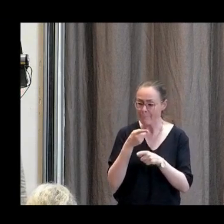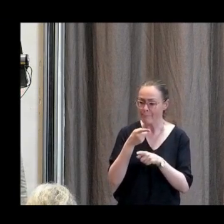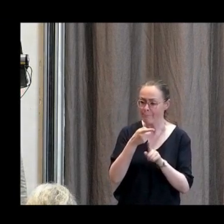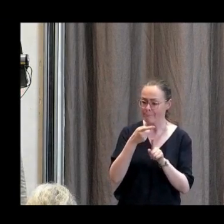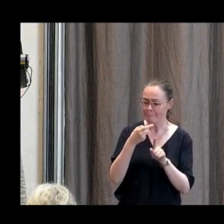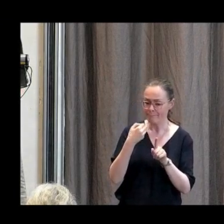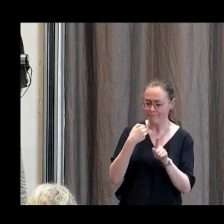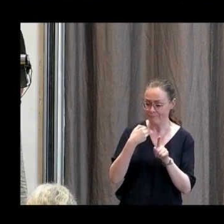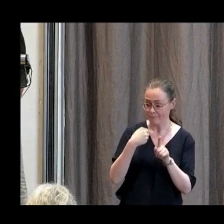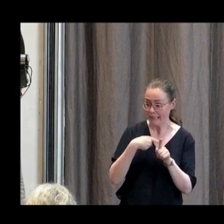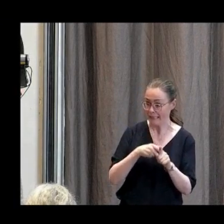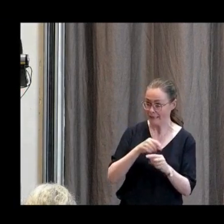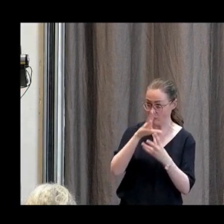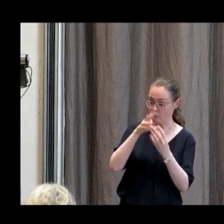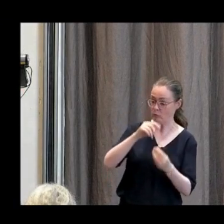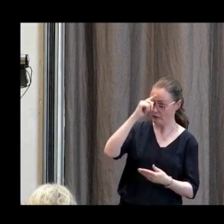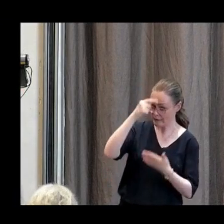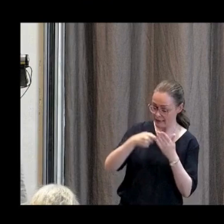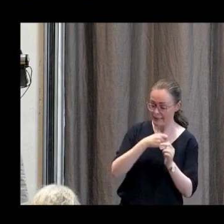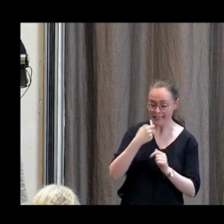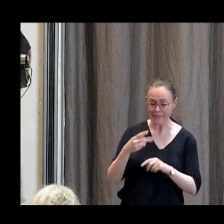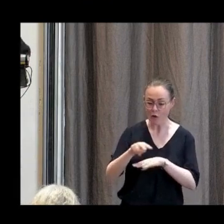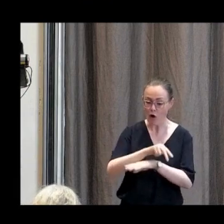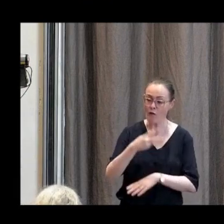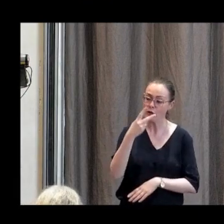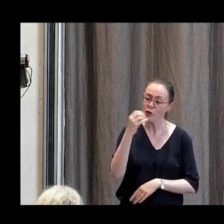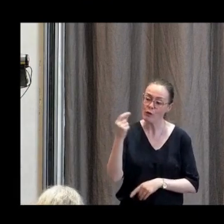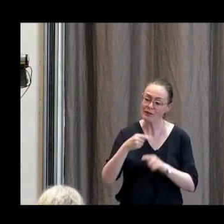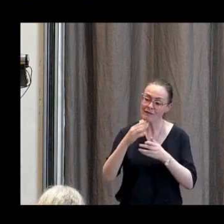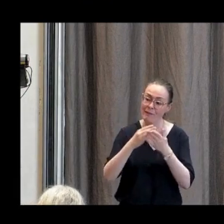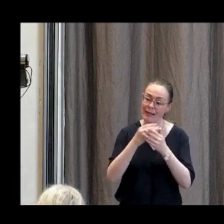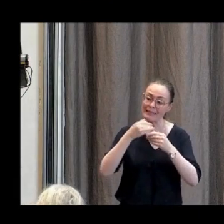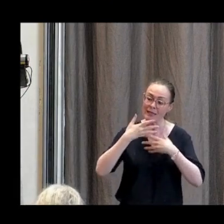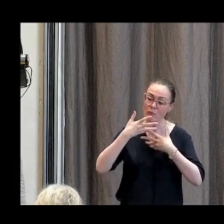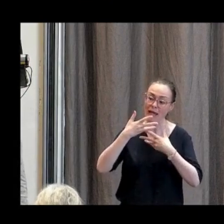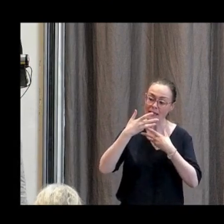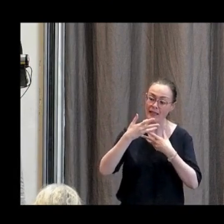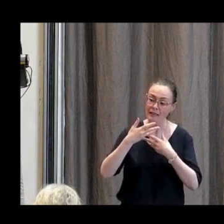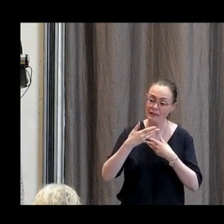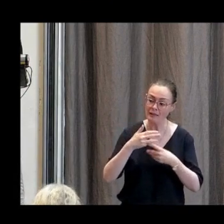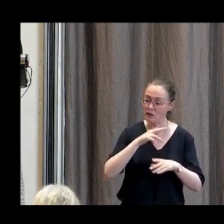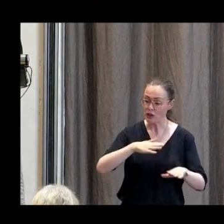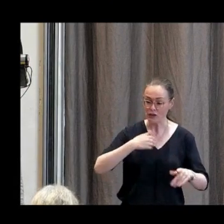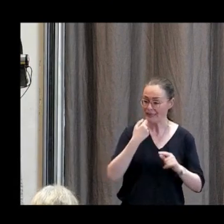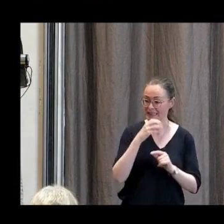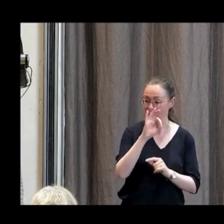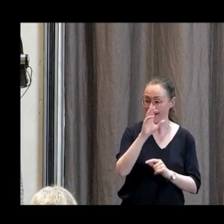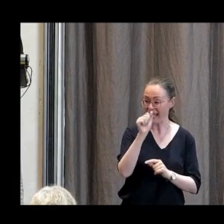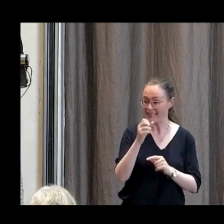he concluded that there was over 200 components to breath beyond the simple gases.